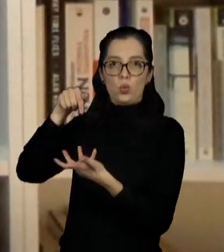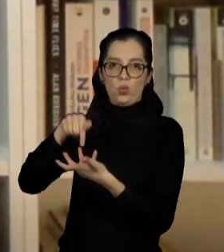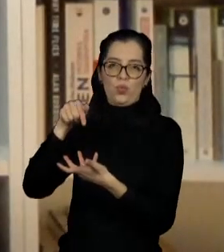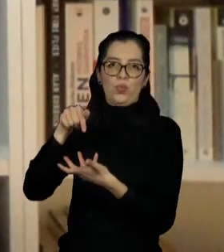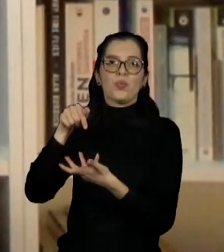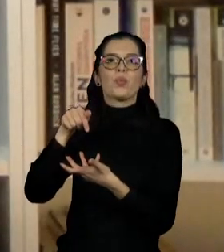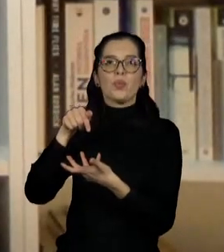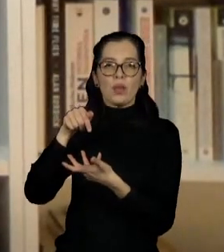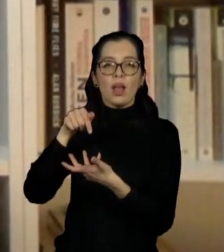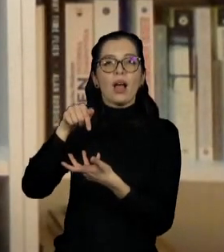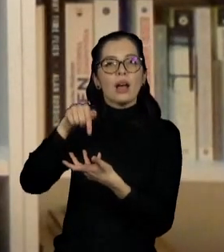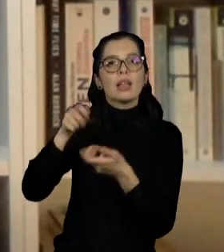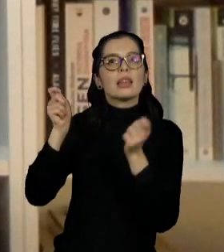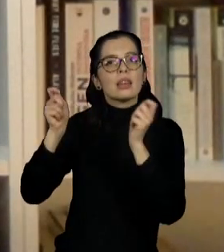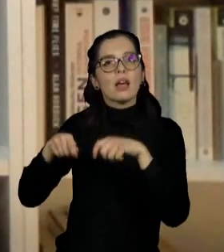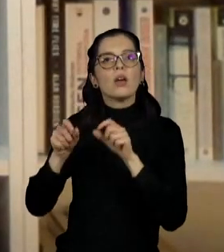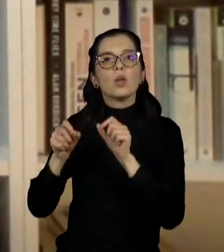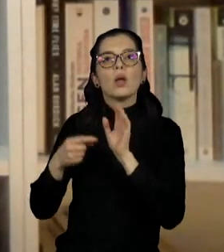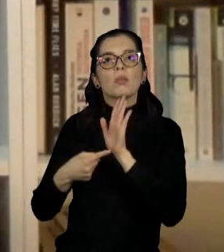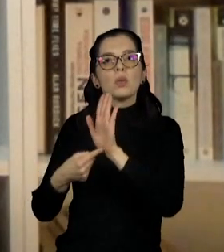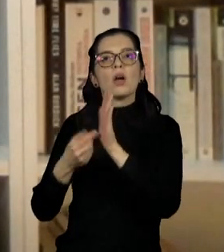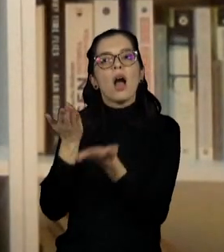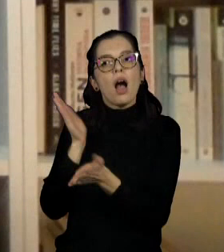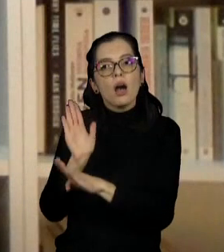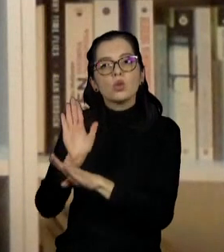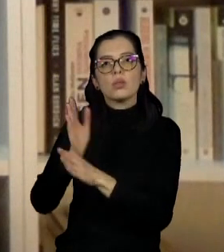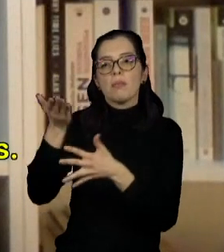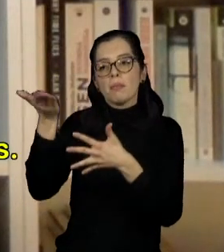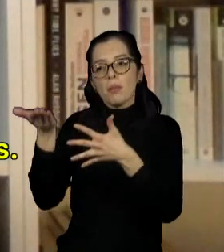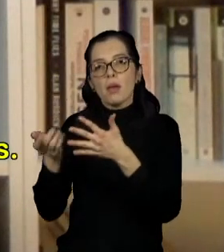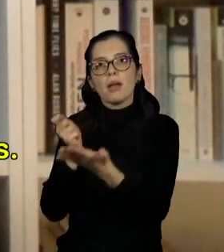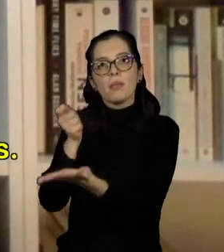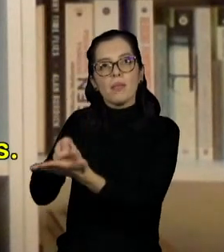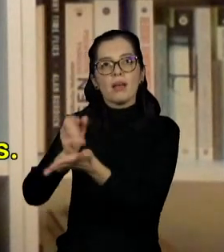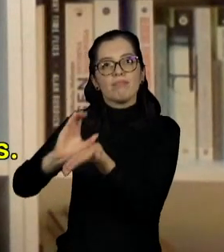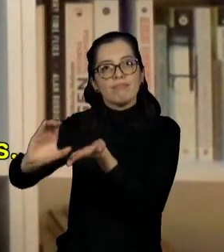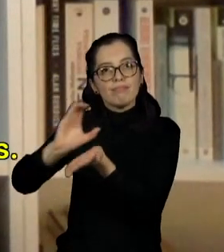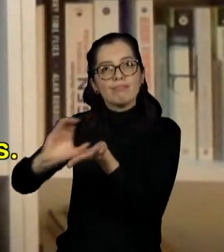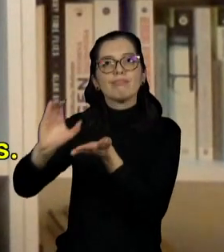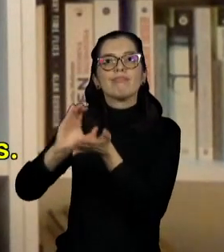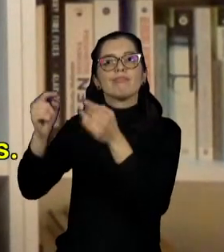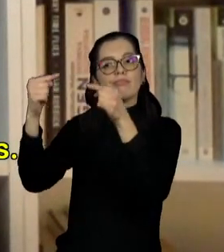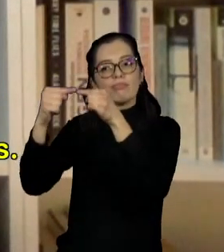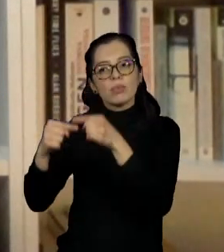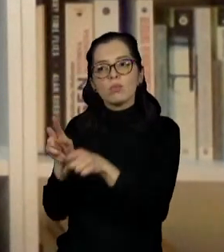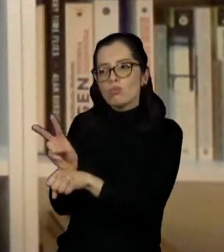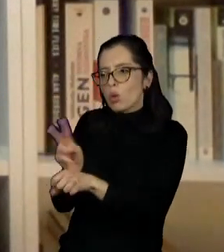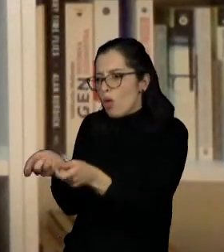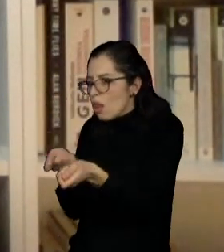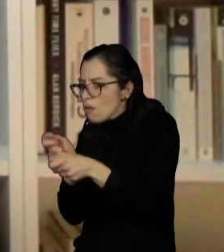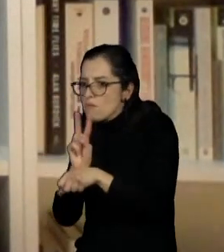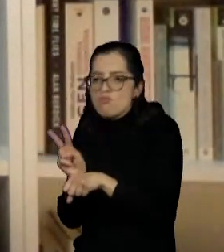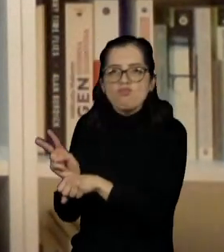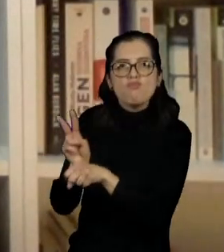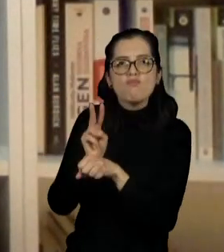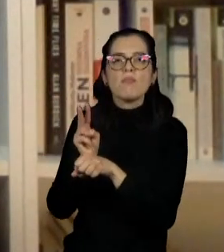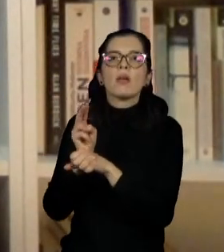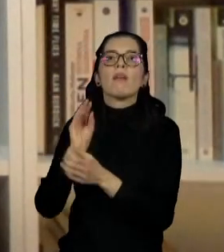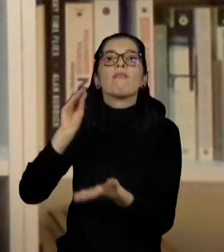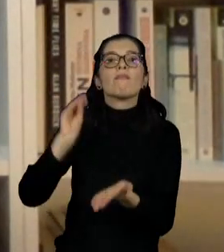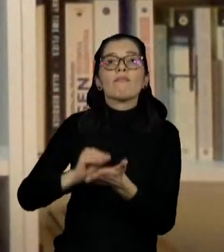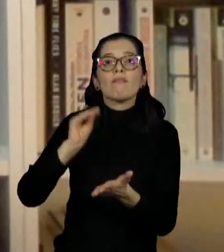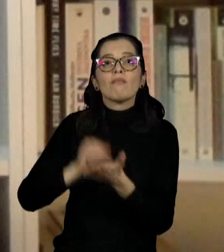institutions that they need to be appropriately funded, but also need to be appropriately monitored. The